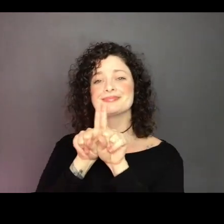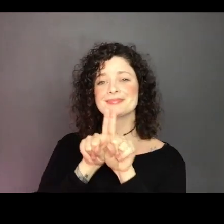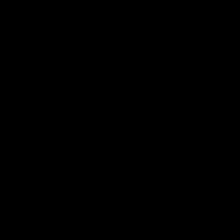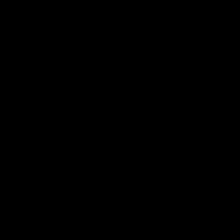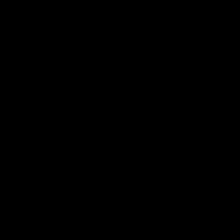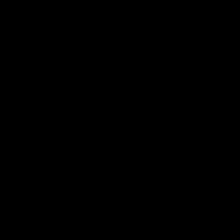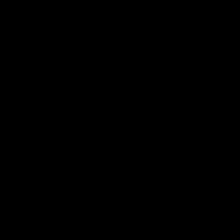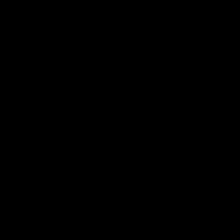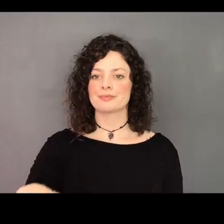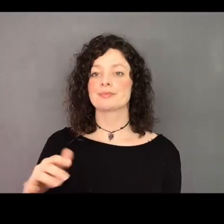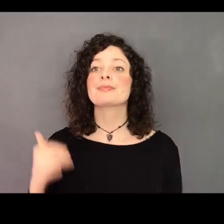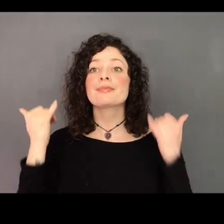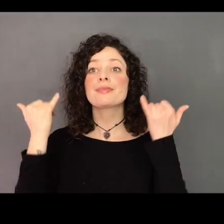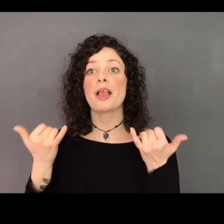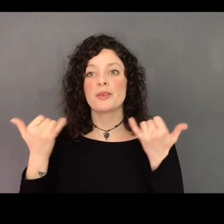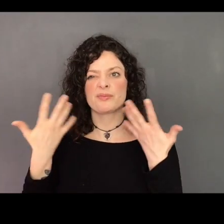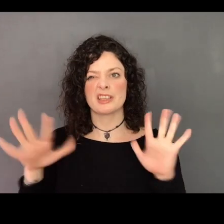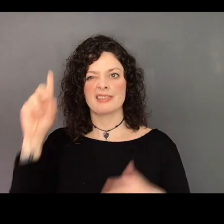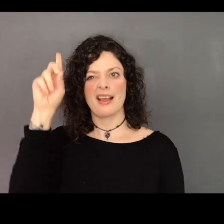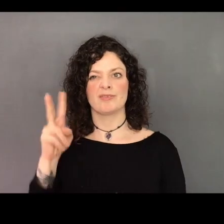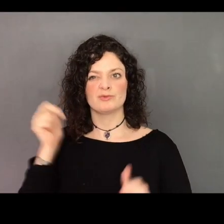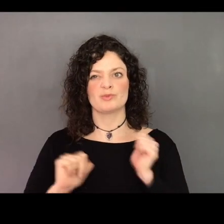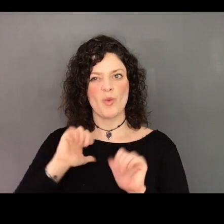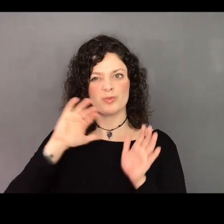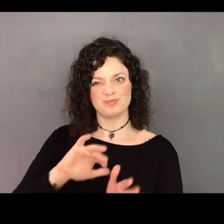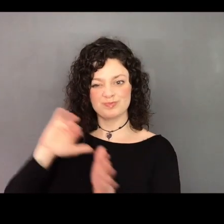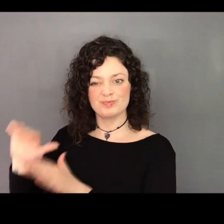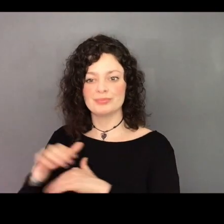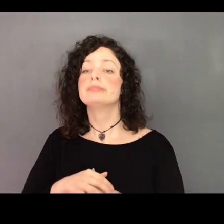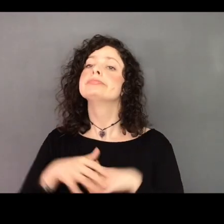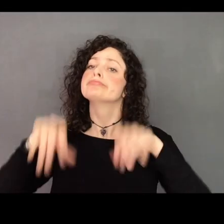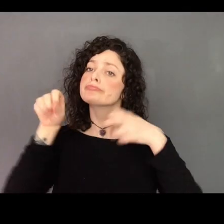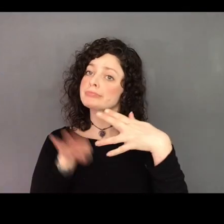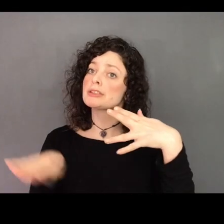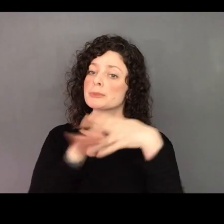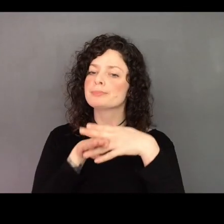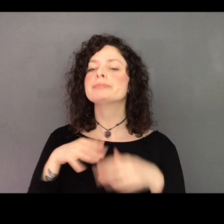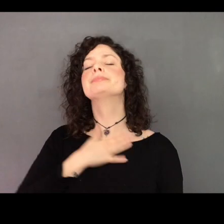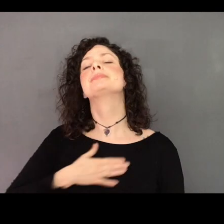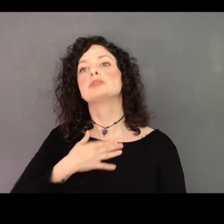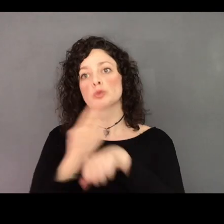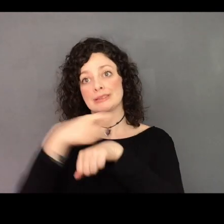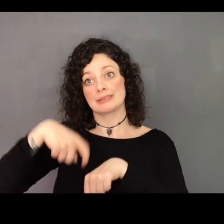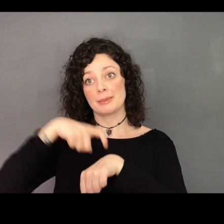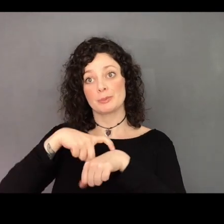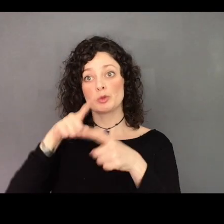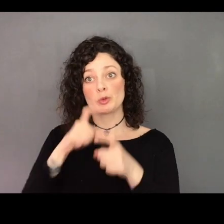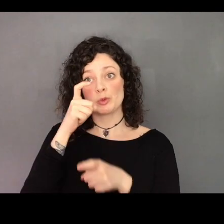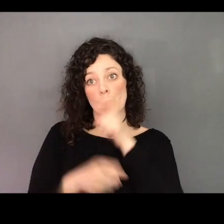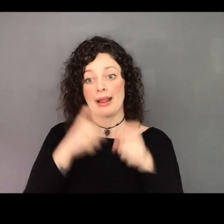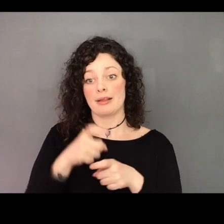alive. This concludes the first half of our set. We will now take a brief intermission. Please use this time to donate to